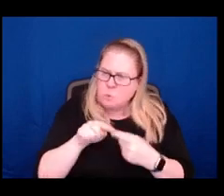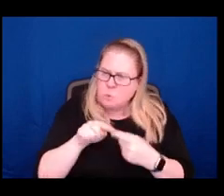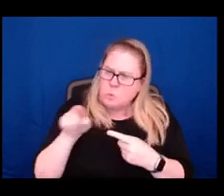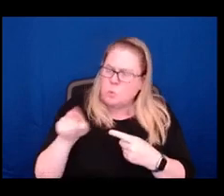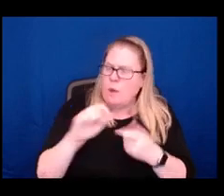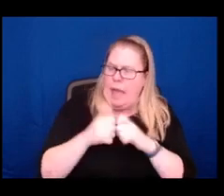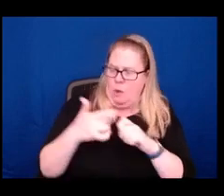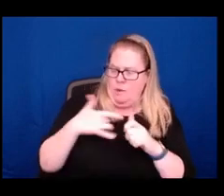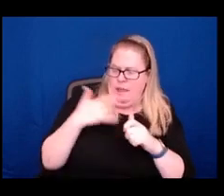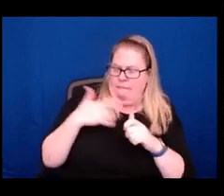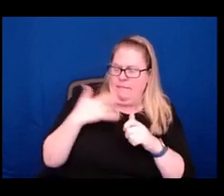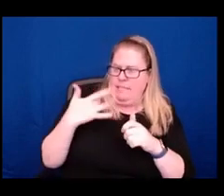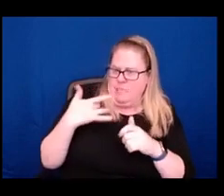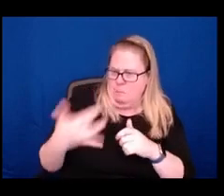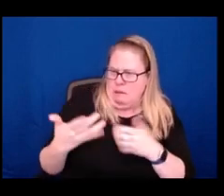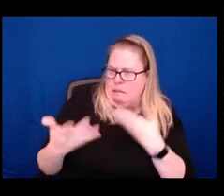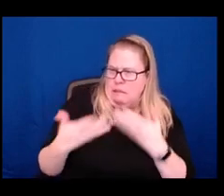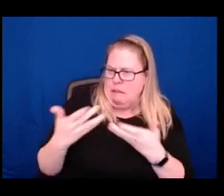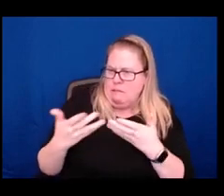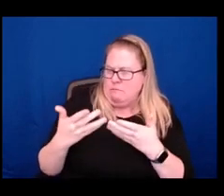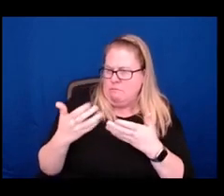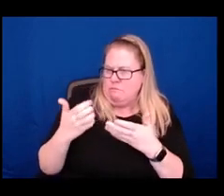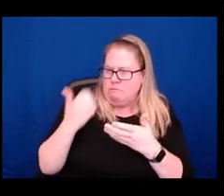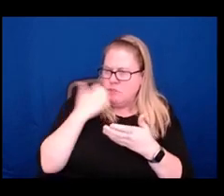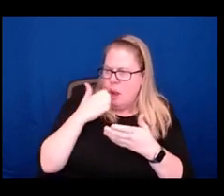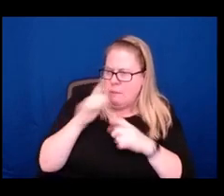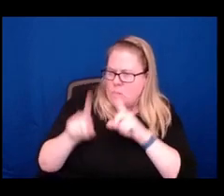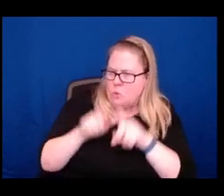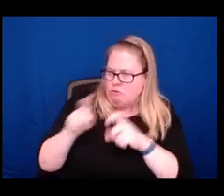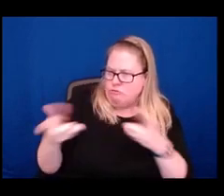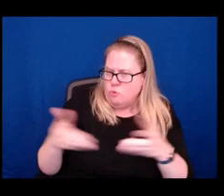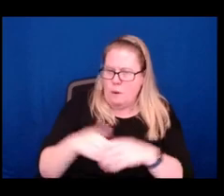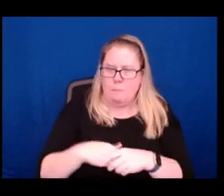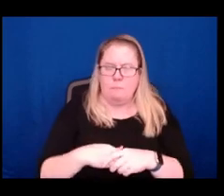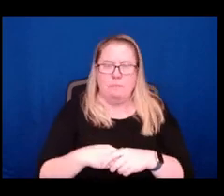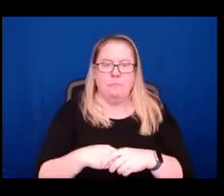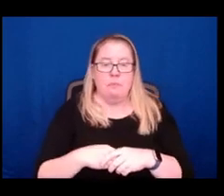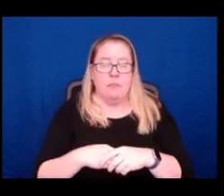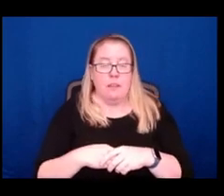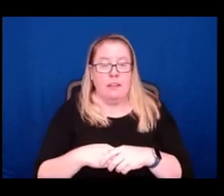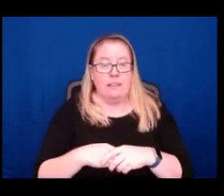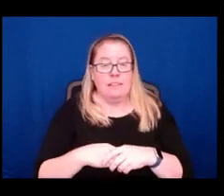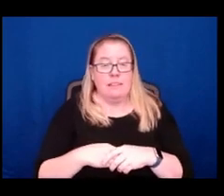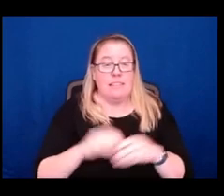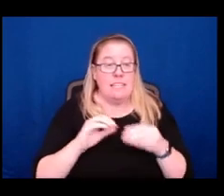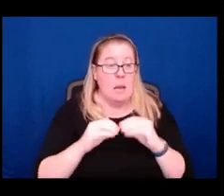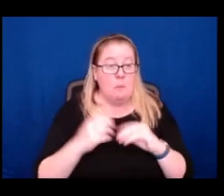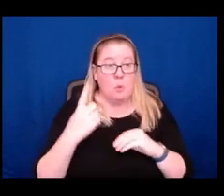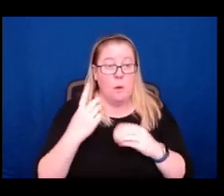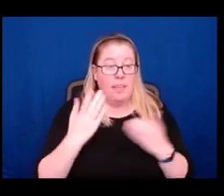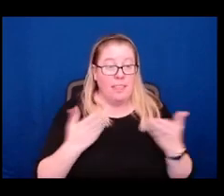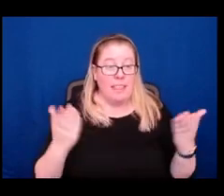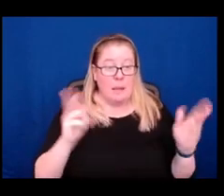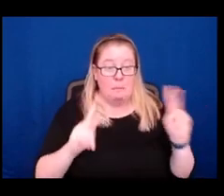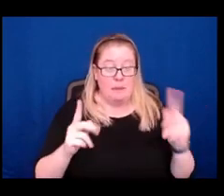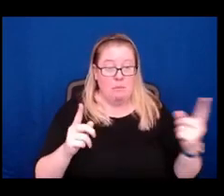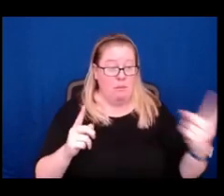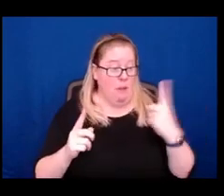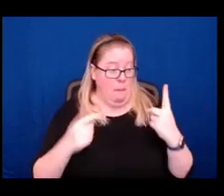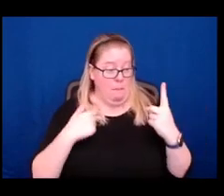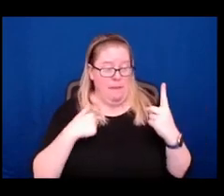typically feeling, and what are the common questions that they ask? I will say the number one thing people see me for is chronic